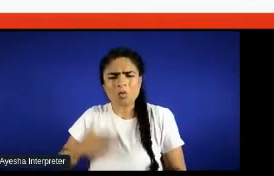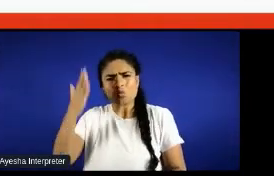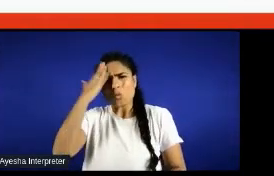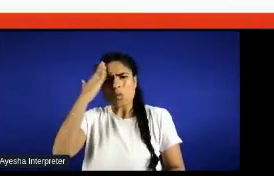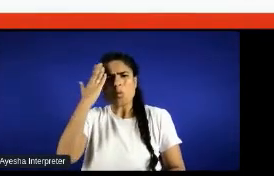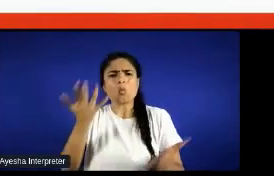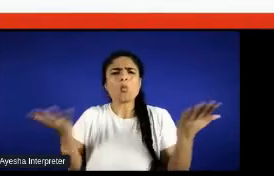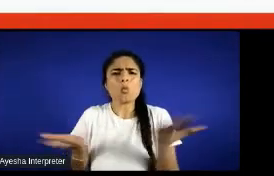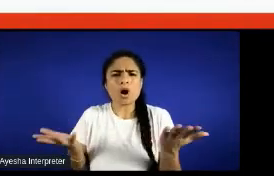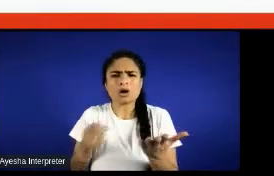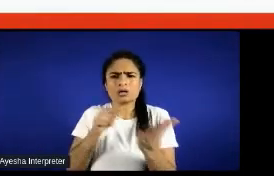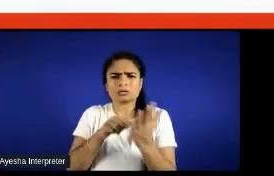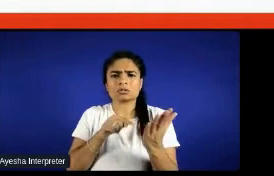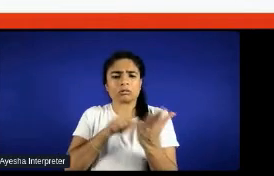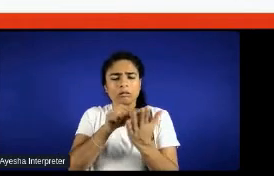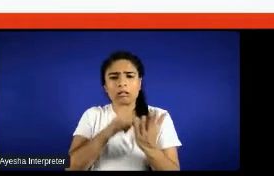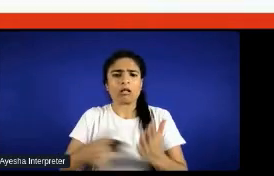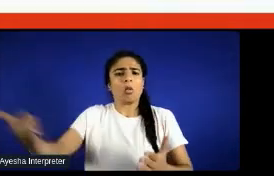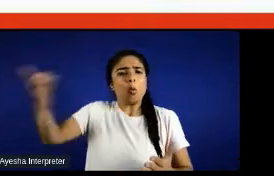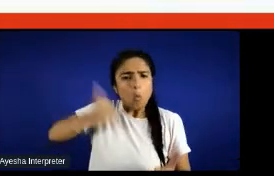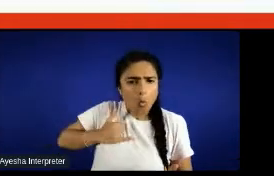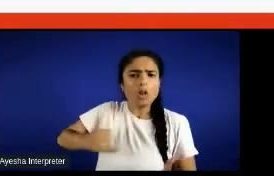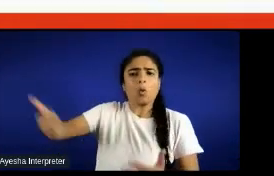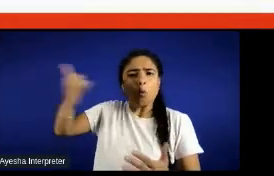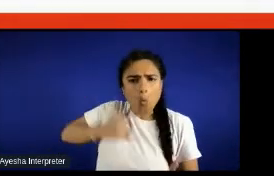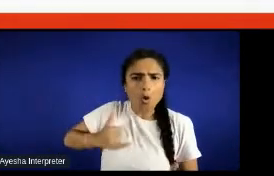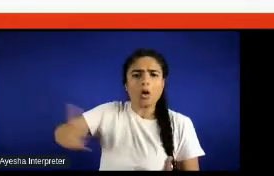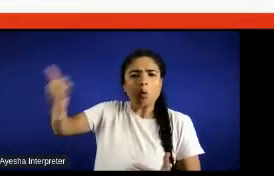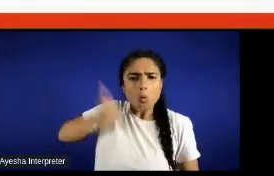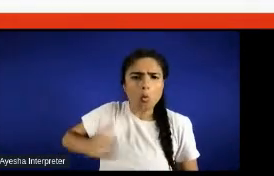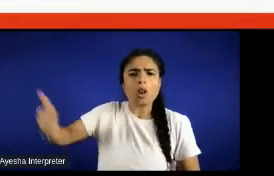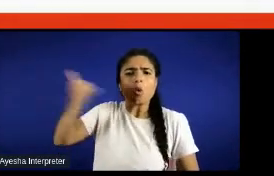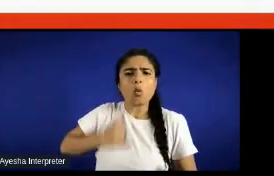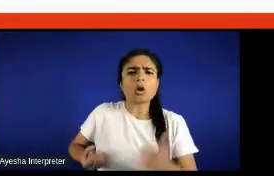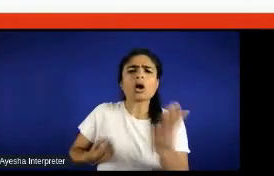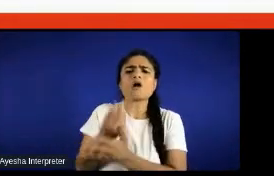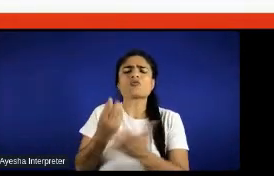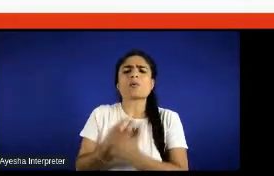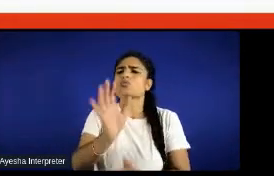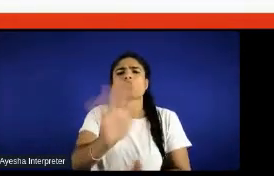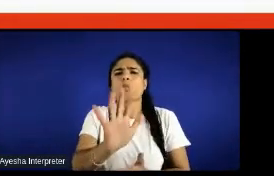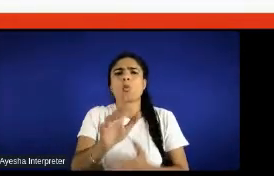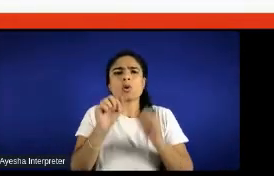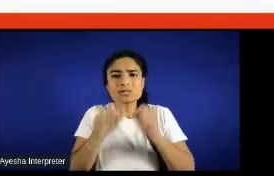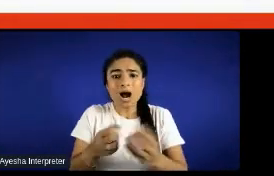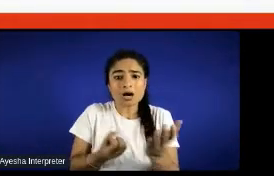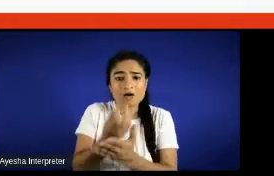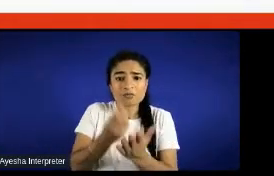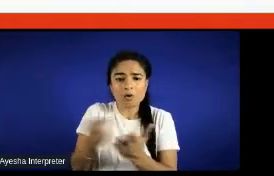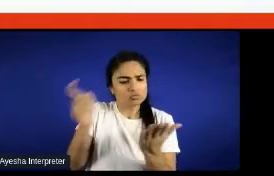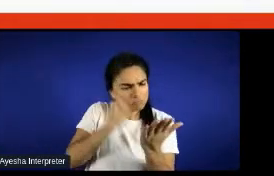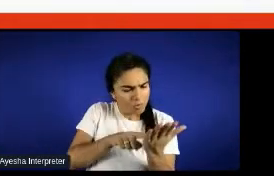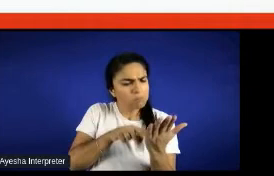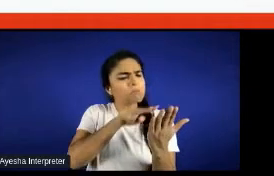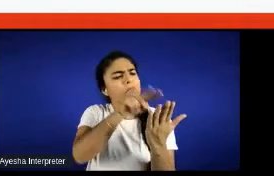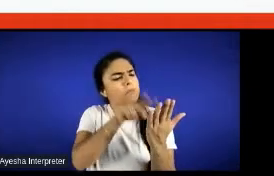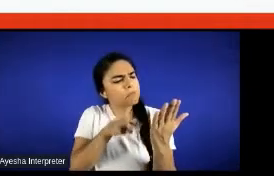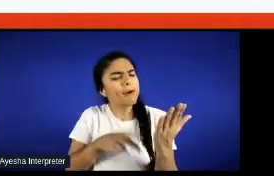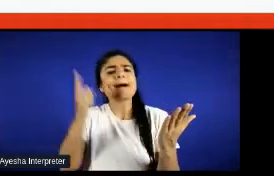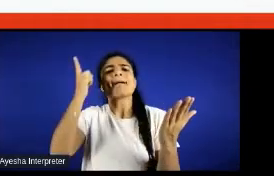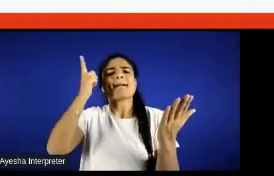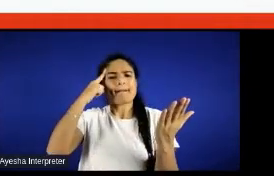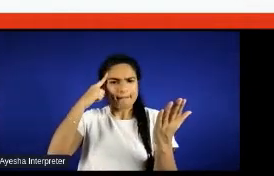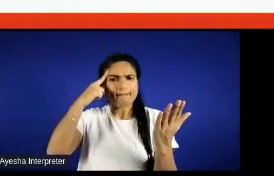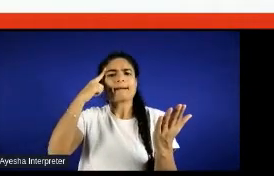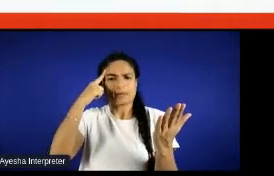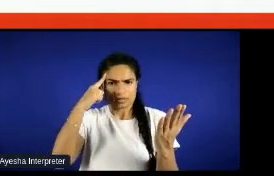will also having an information on the types of services that Save the Children is providing, the areas where Save the